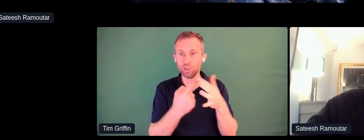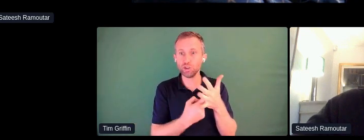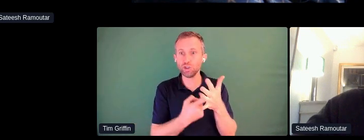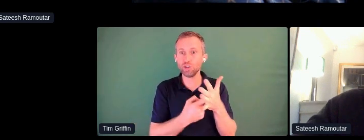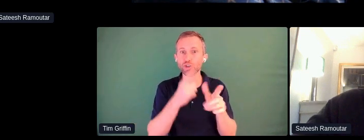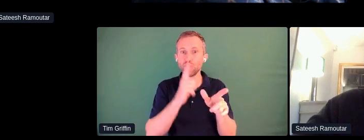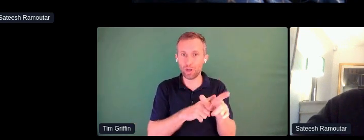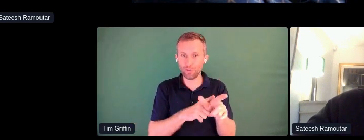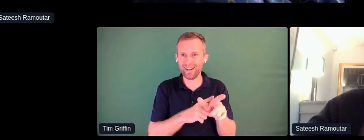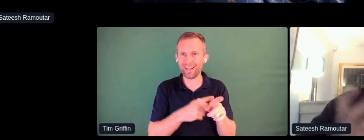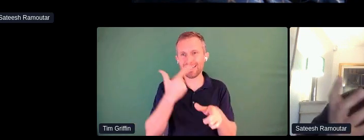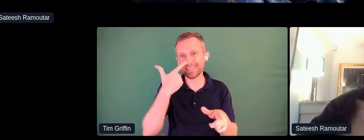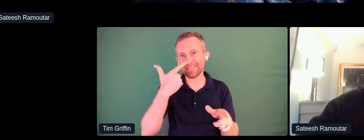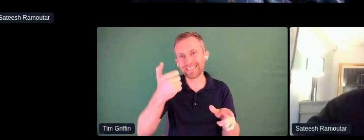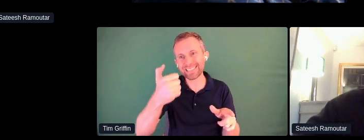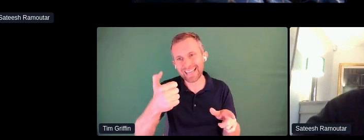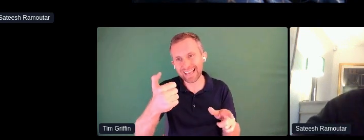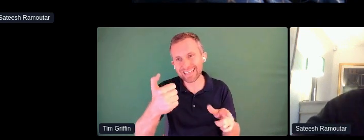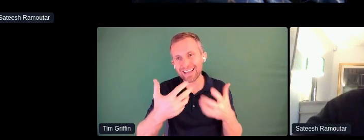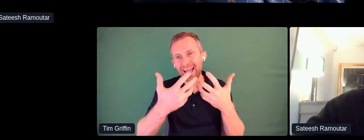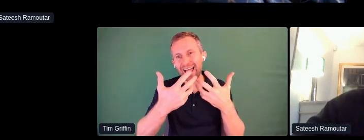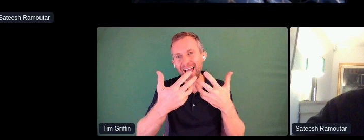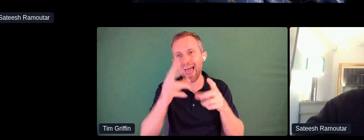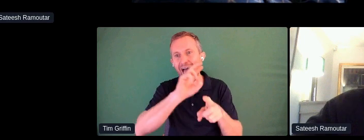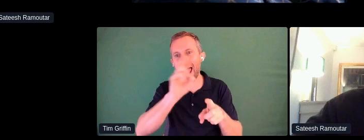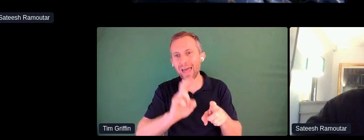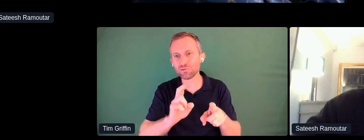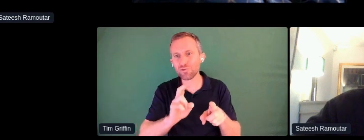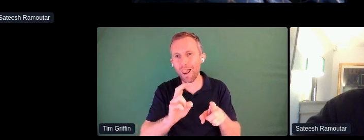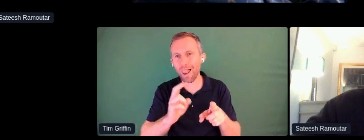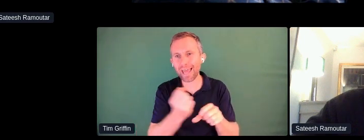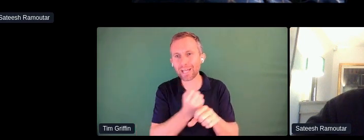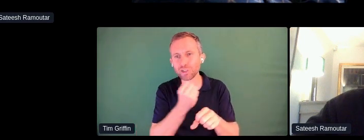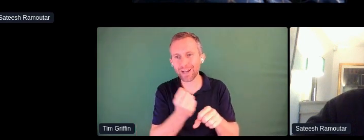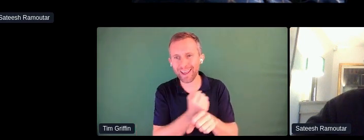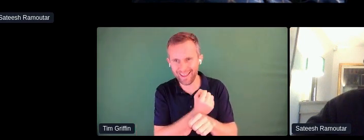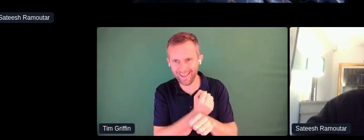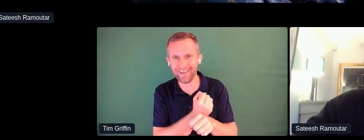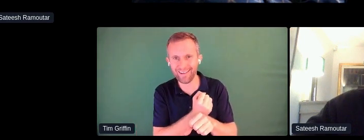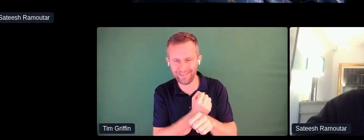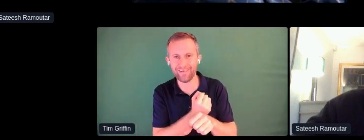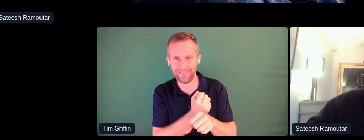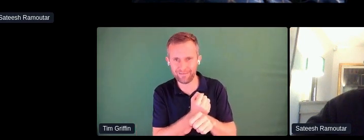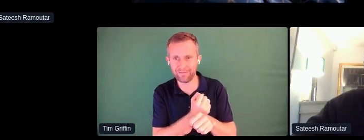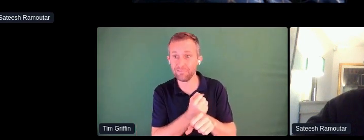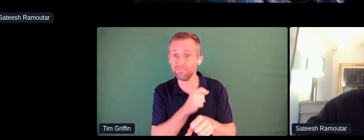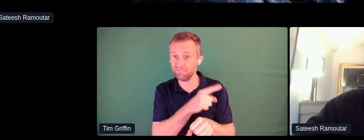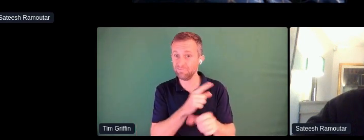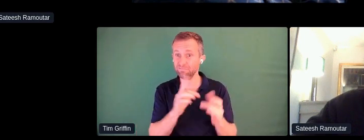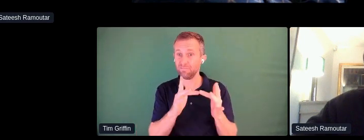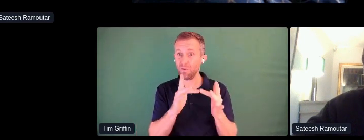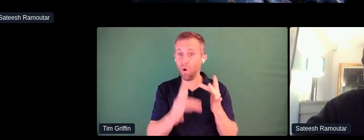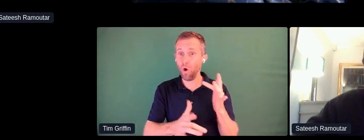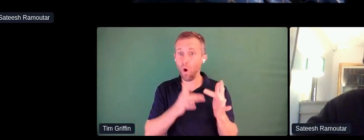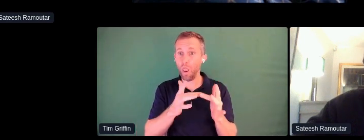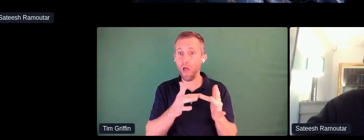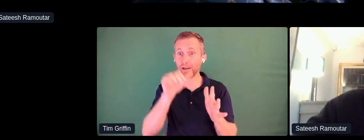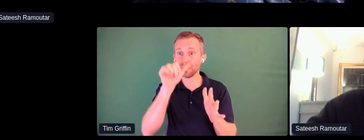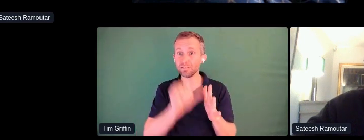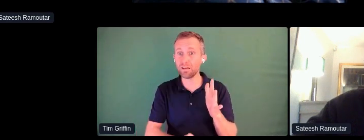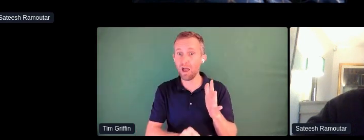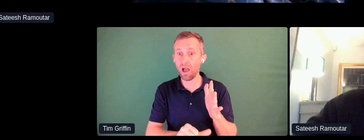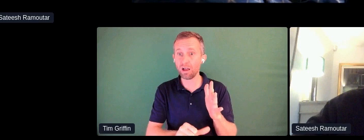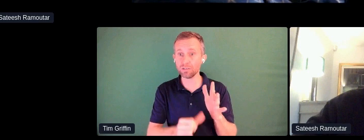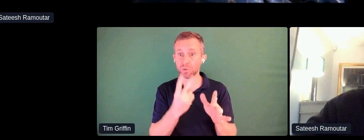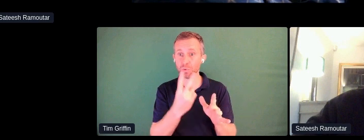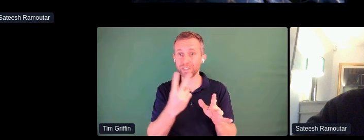electrical engineer. These are real people, by the way. He's been online for 22 years. So in 2022,